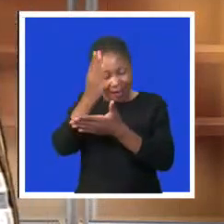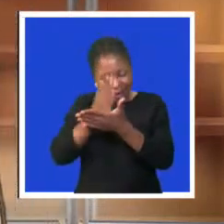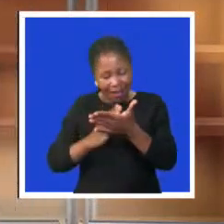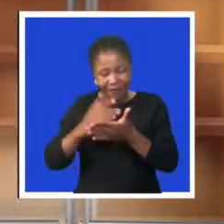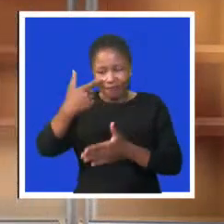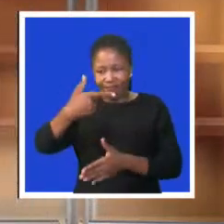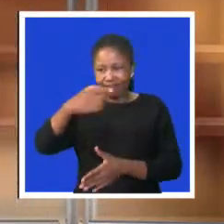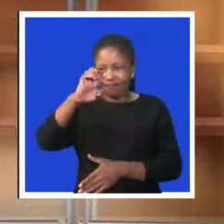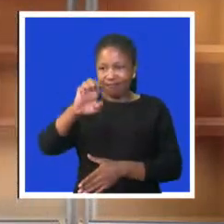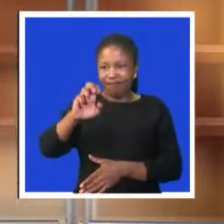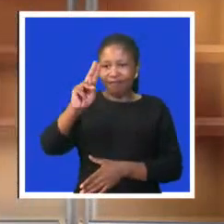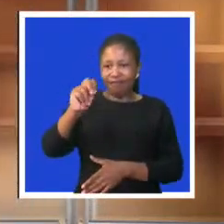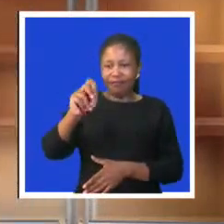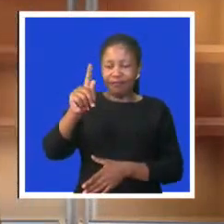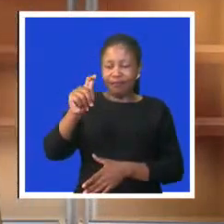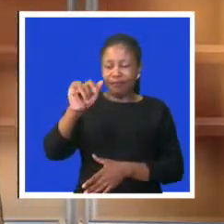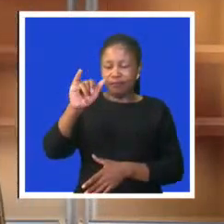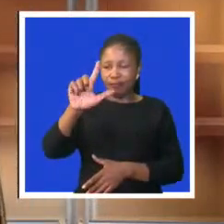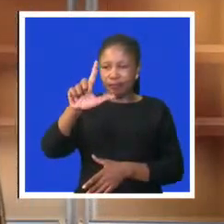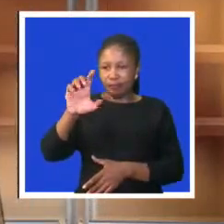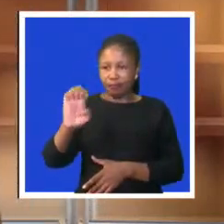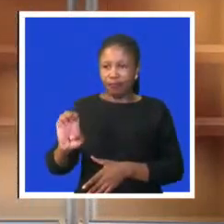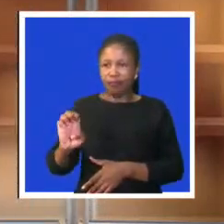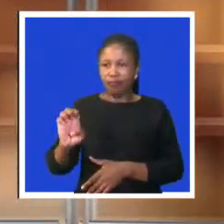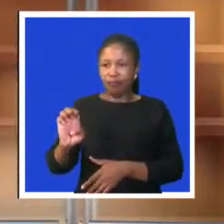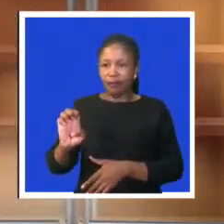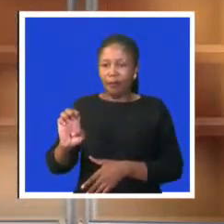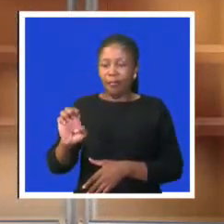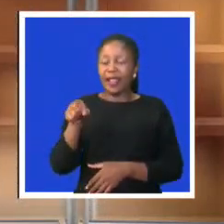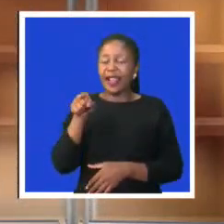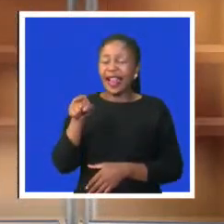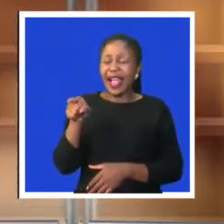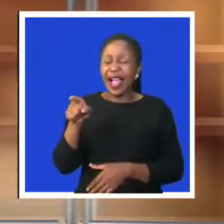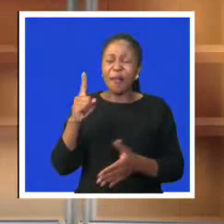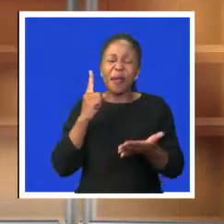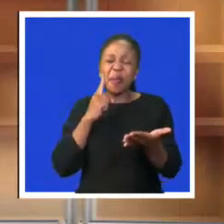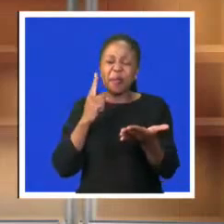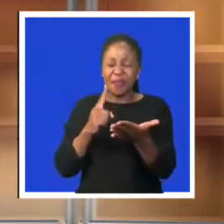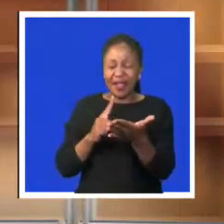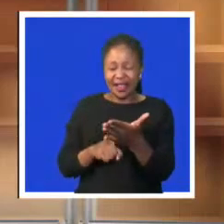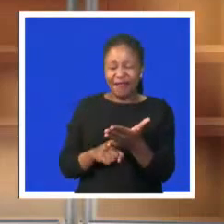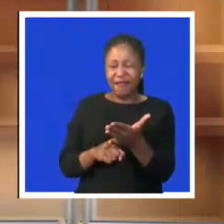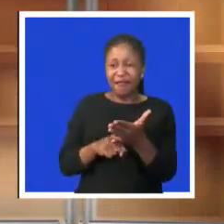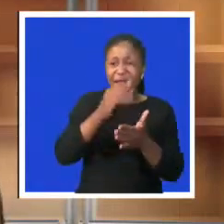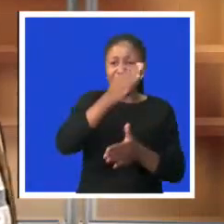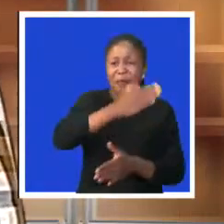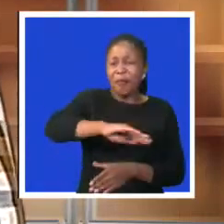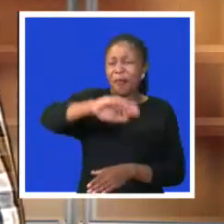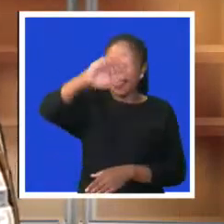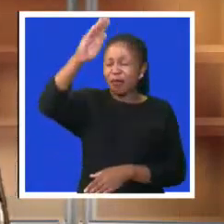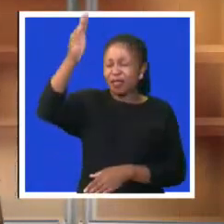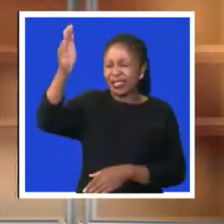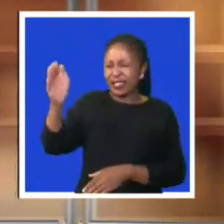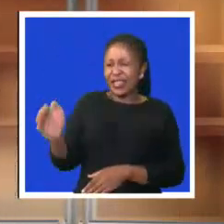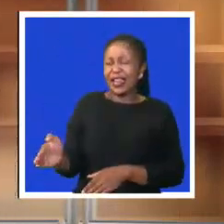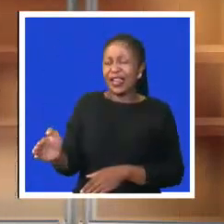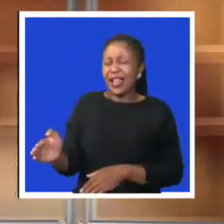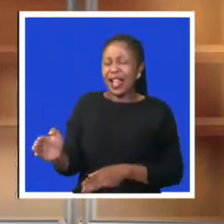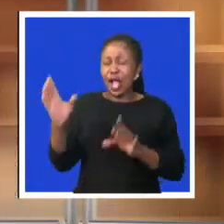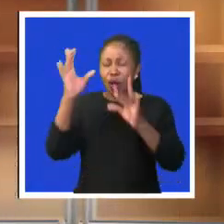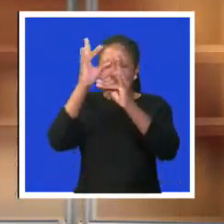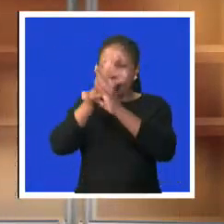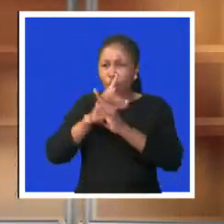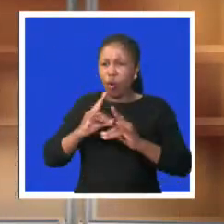believed that Mount Gerizim was a holy place for all Jews as opposed to